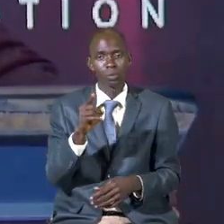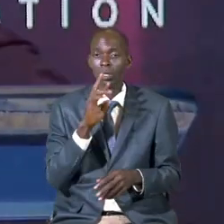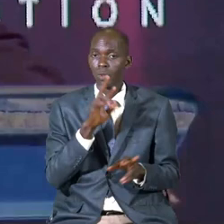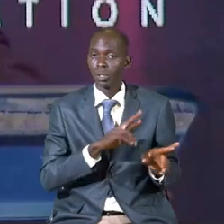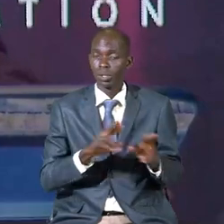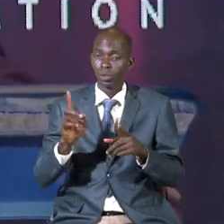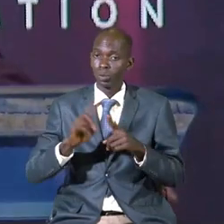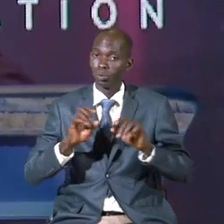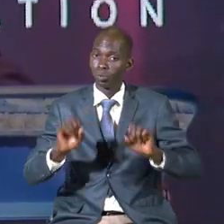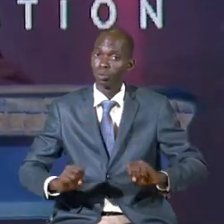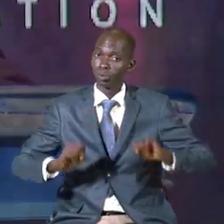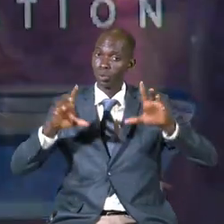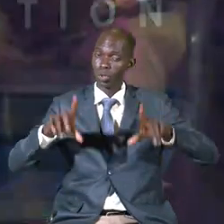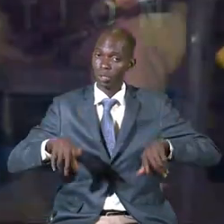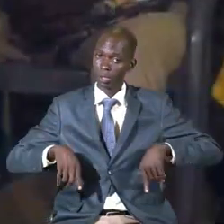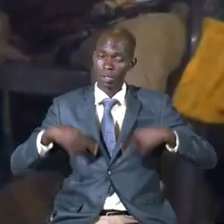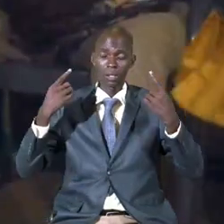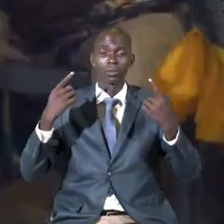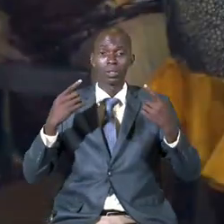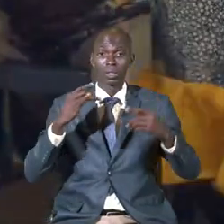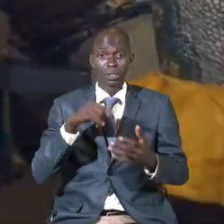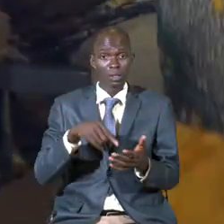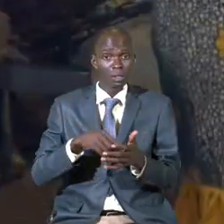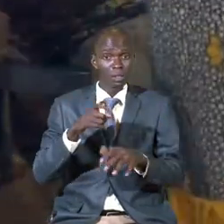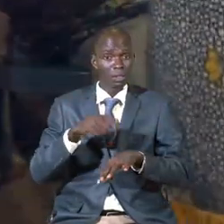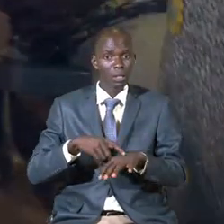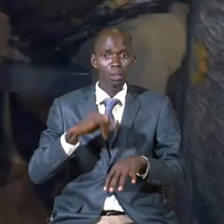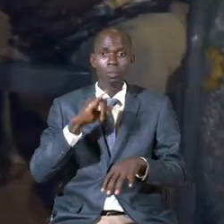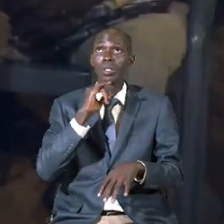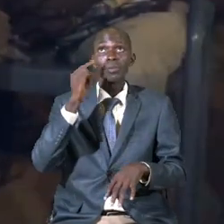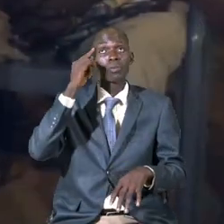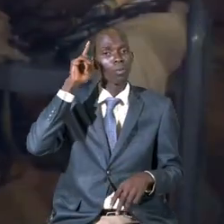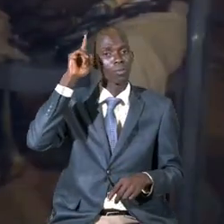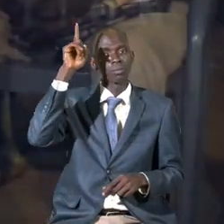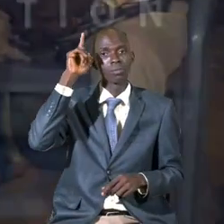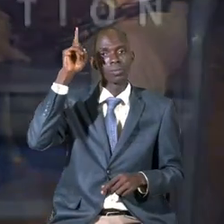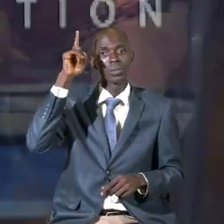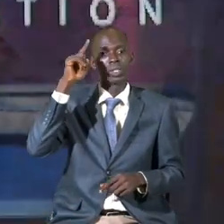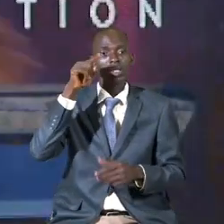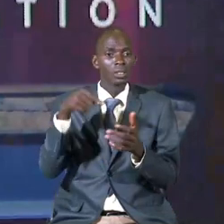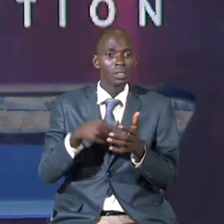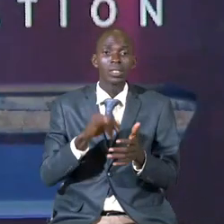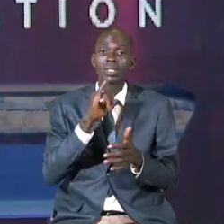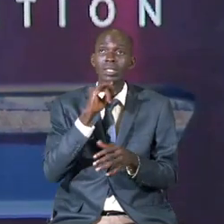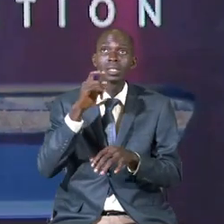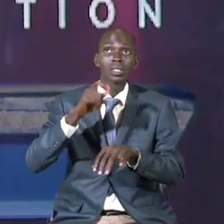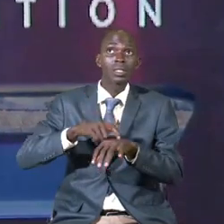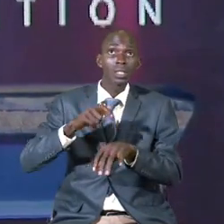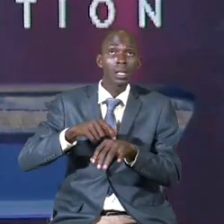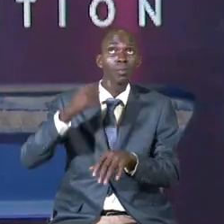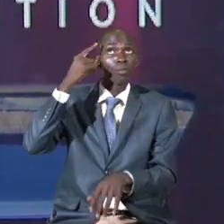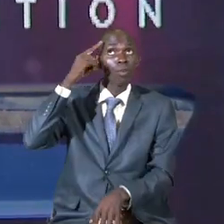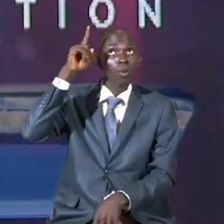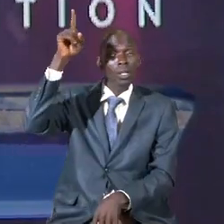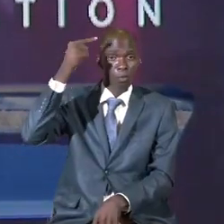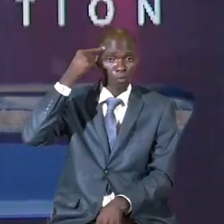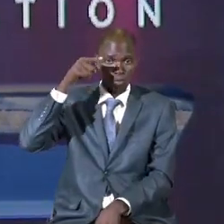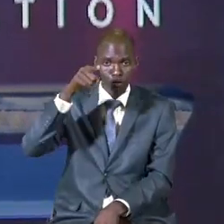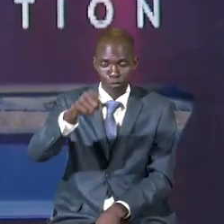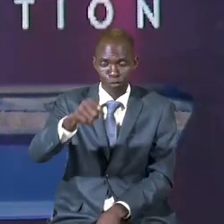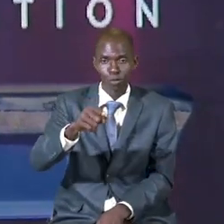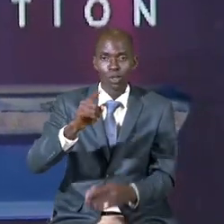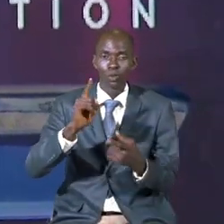this time is for him there's a moment for him for you to be connected together